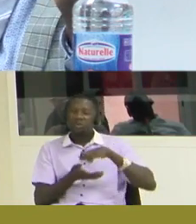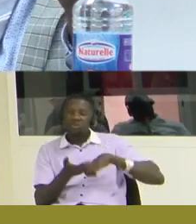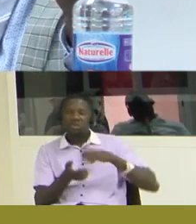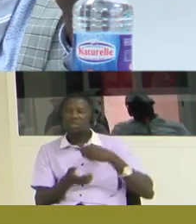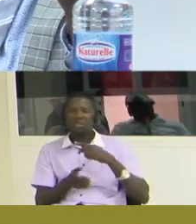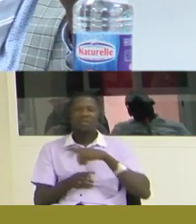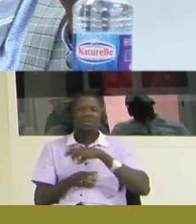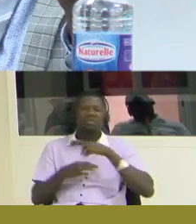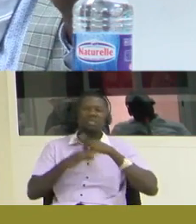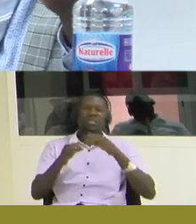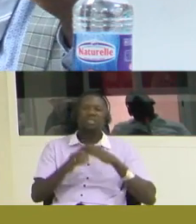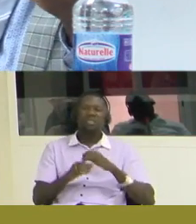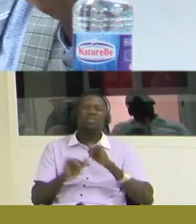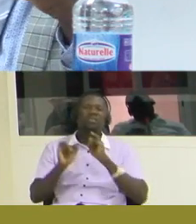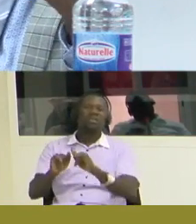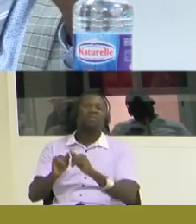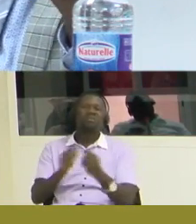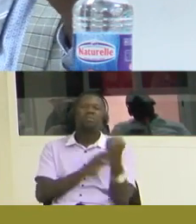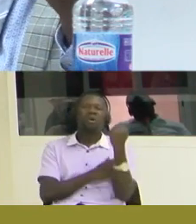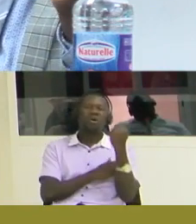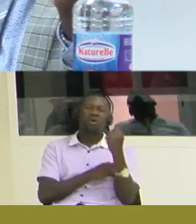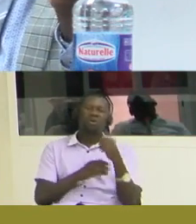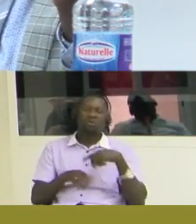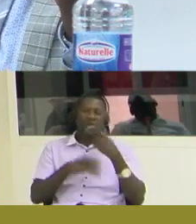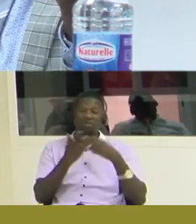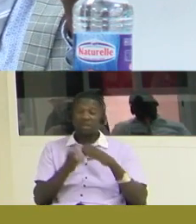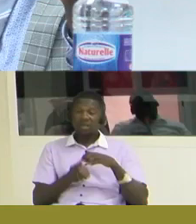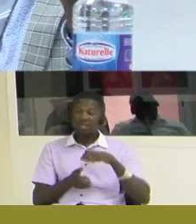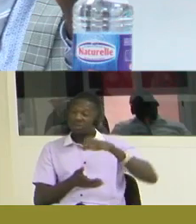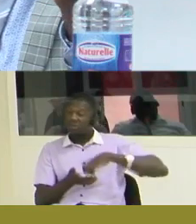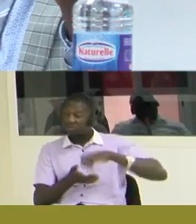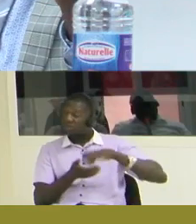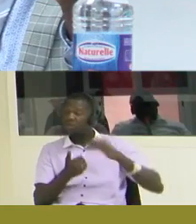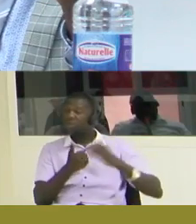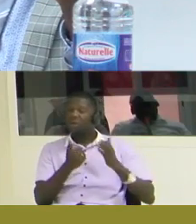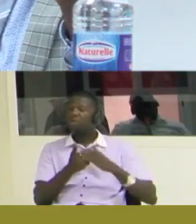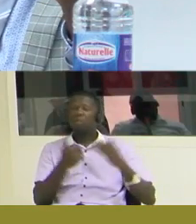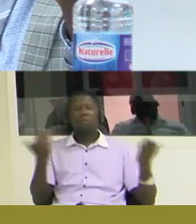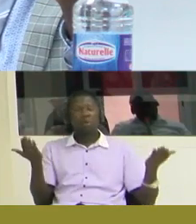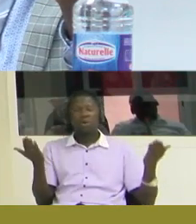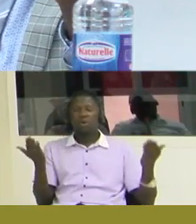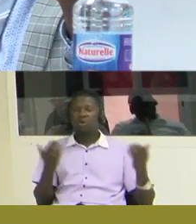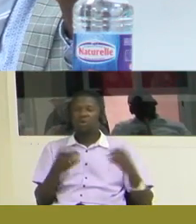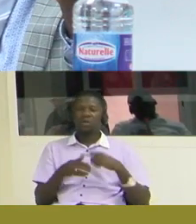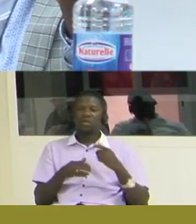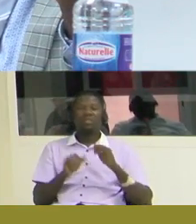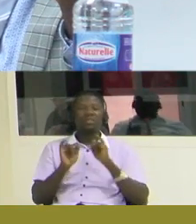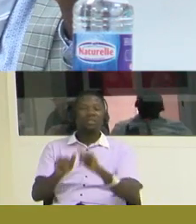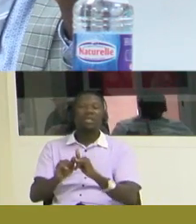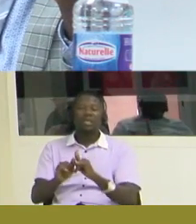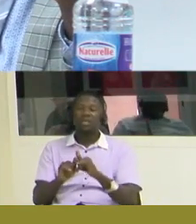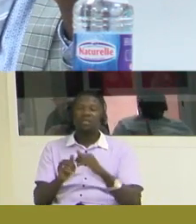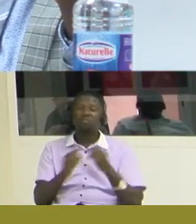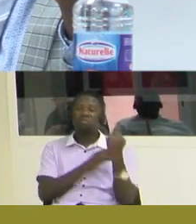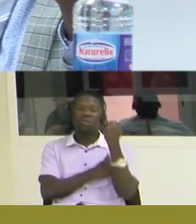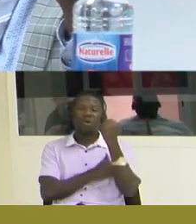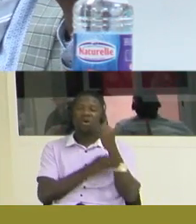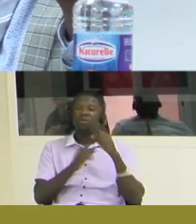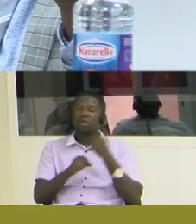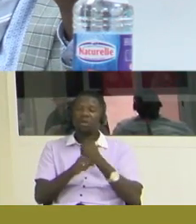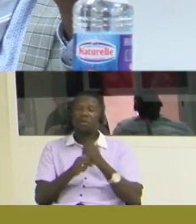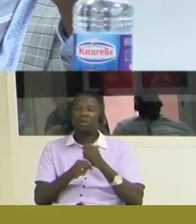so what happened became more endemic staying in power became a matter of life and death for them